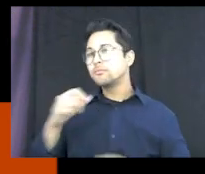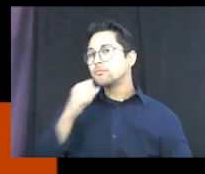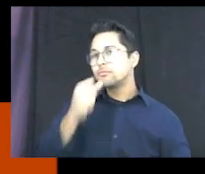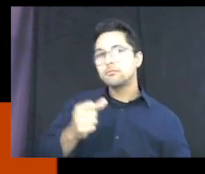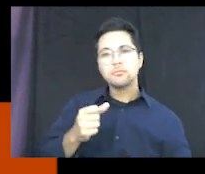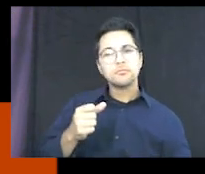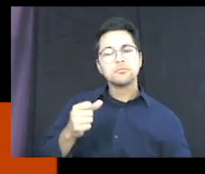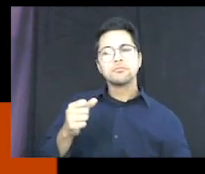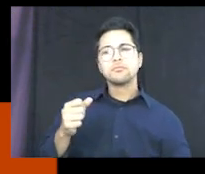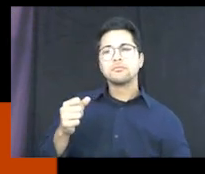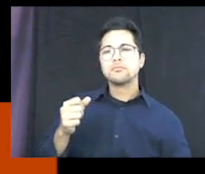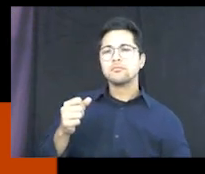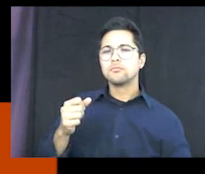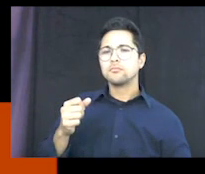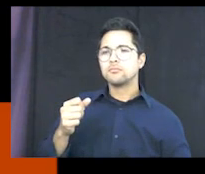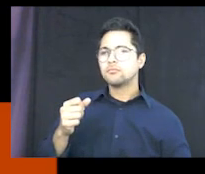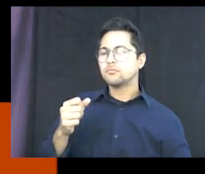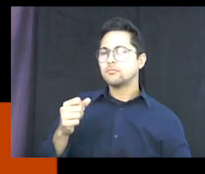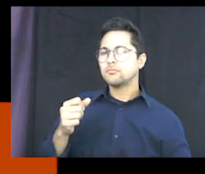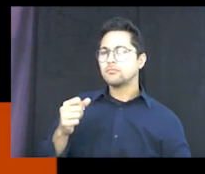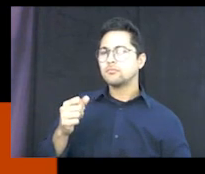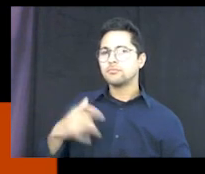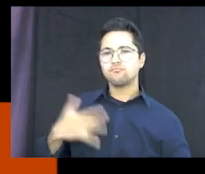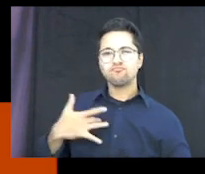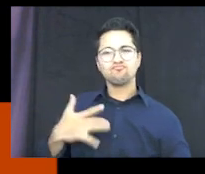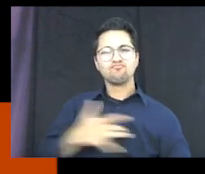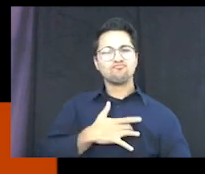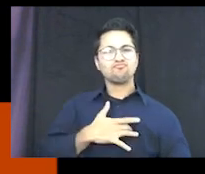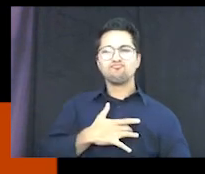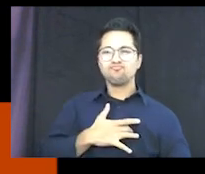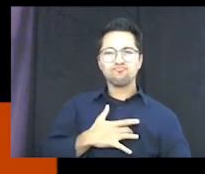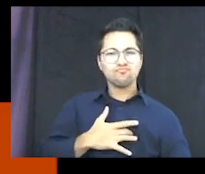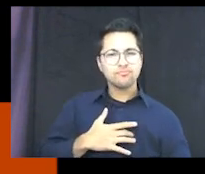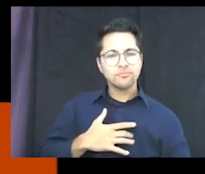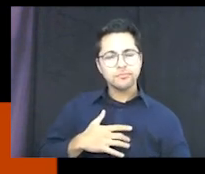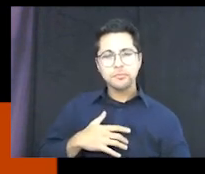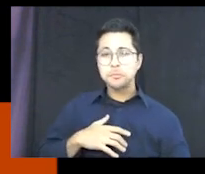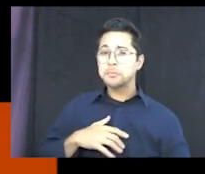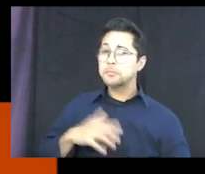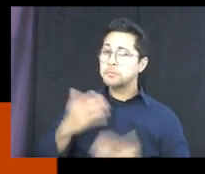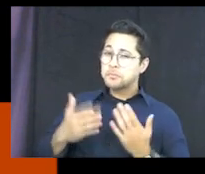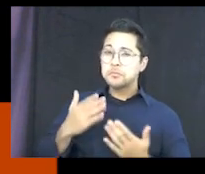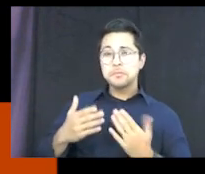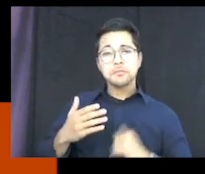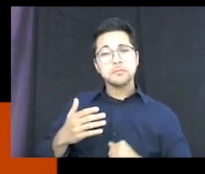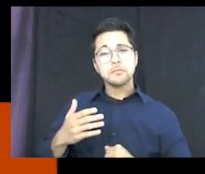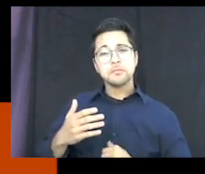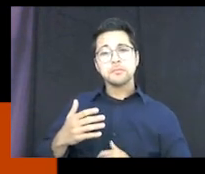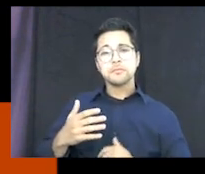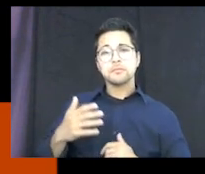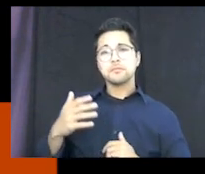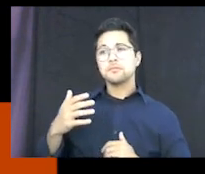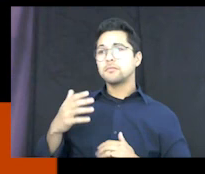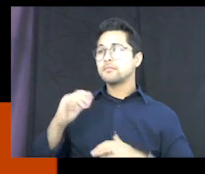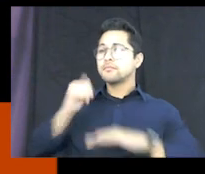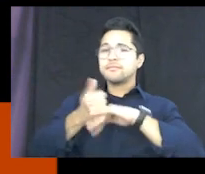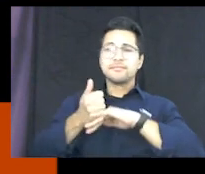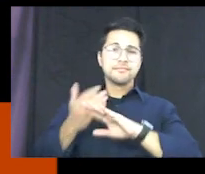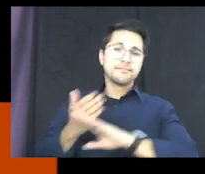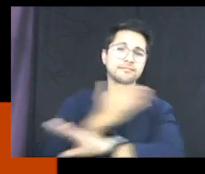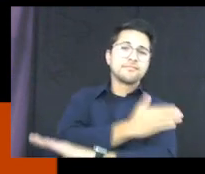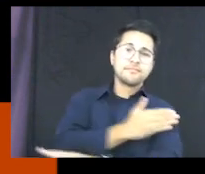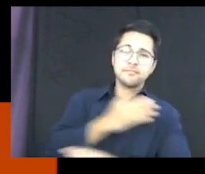those comfort differences personally either. They were probably formed long before you knew that